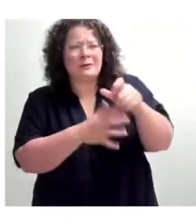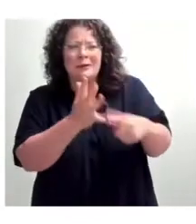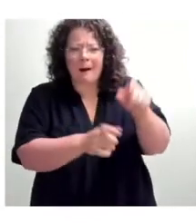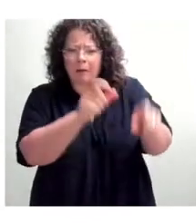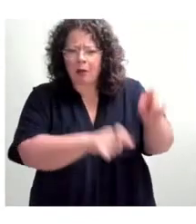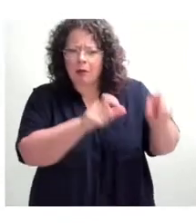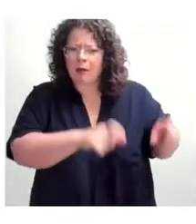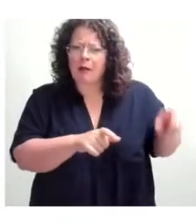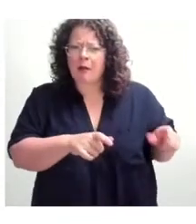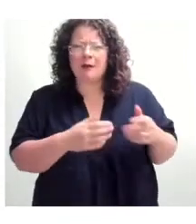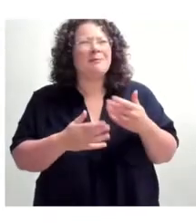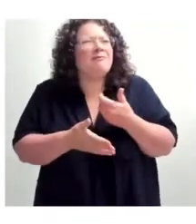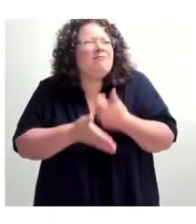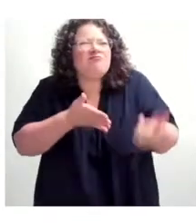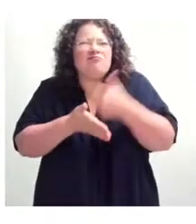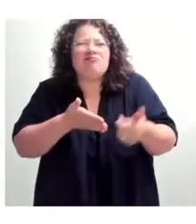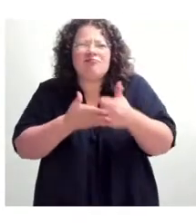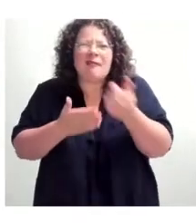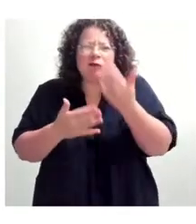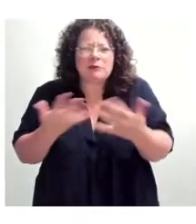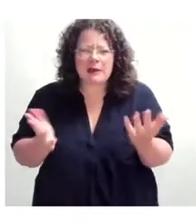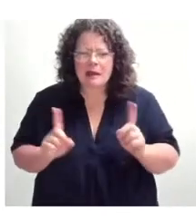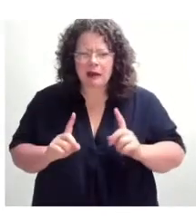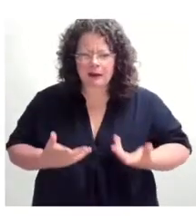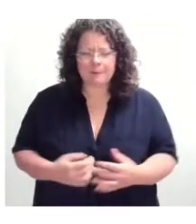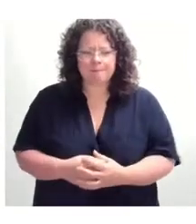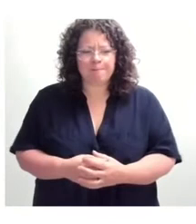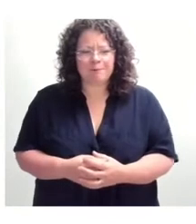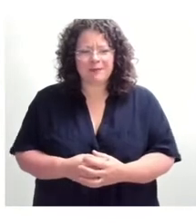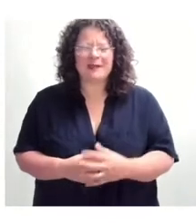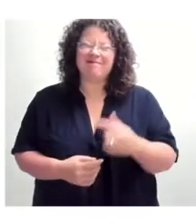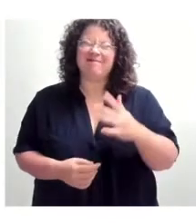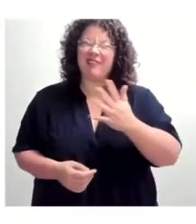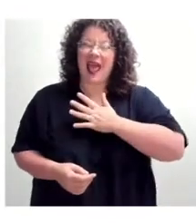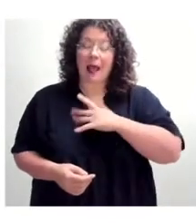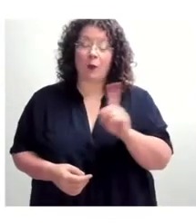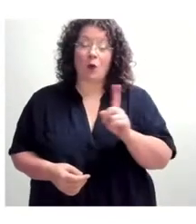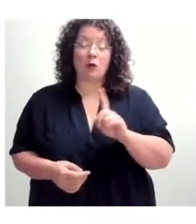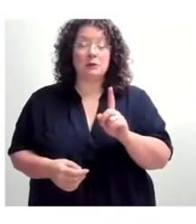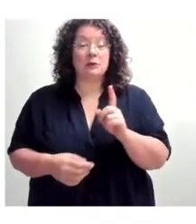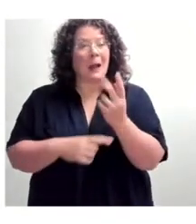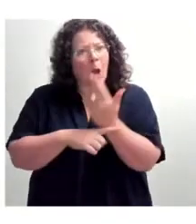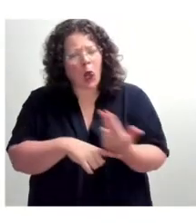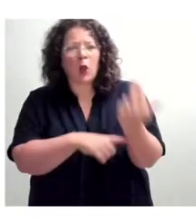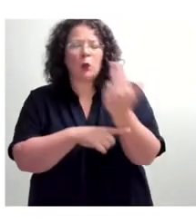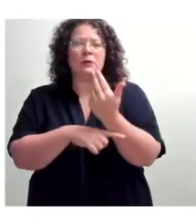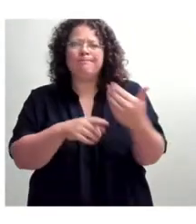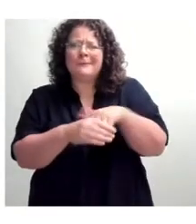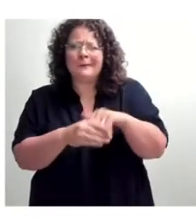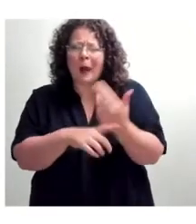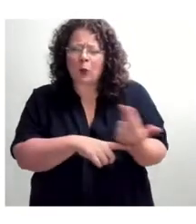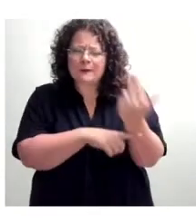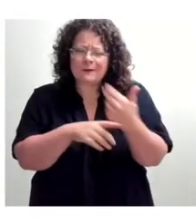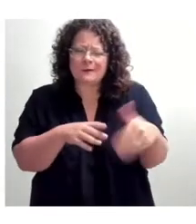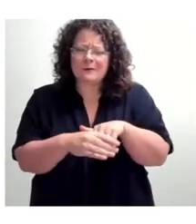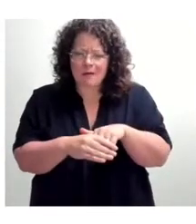think the way to think about it is that the biggest design fail to me is a disabled entrance to a building, right?